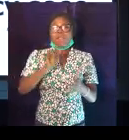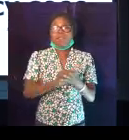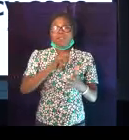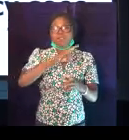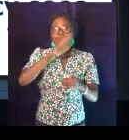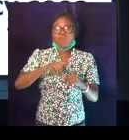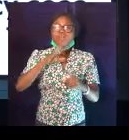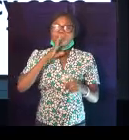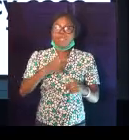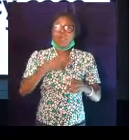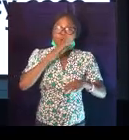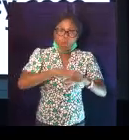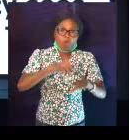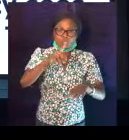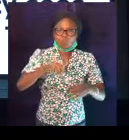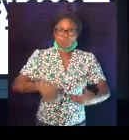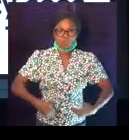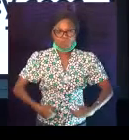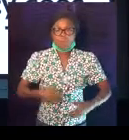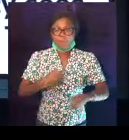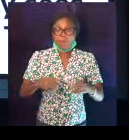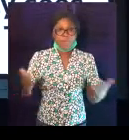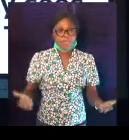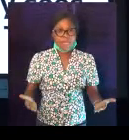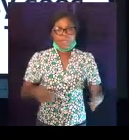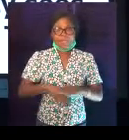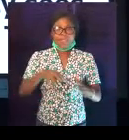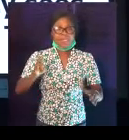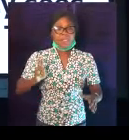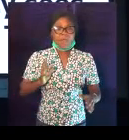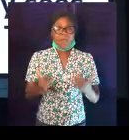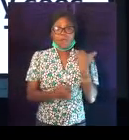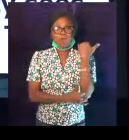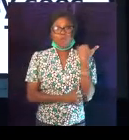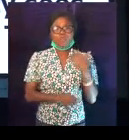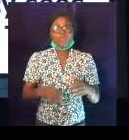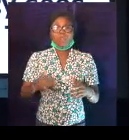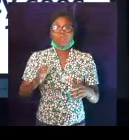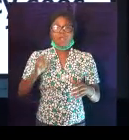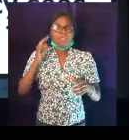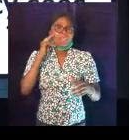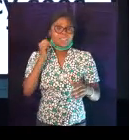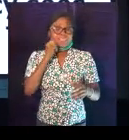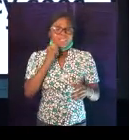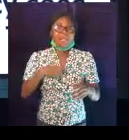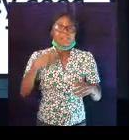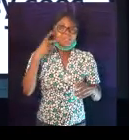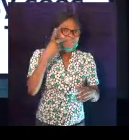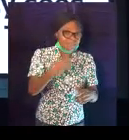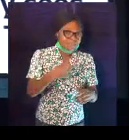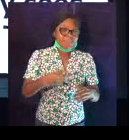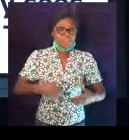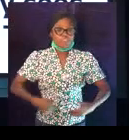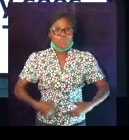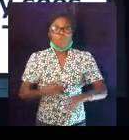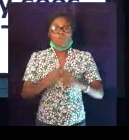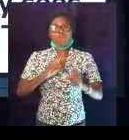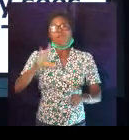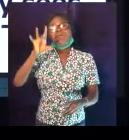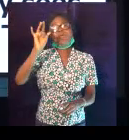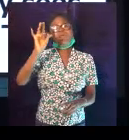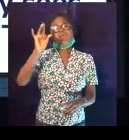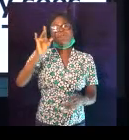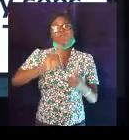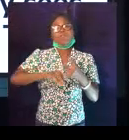That's when they regard the person as a youth. But here in Nigeria, Nigerian National Youth Policy, they see youth as a person from the age